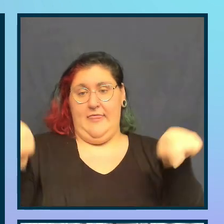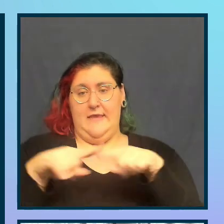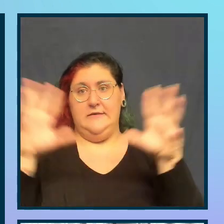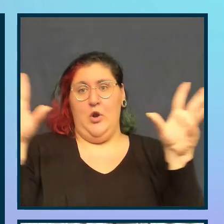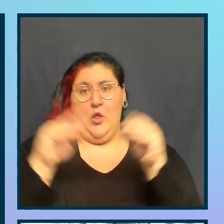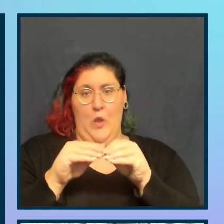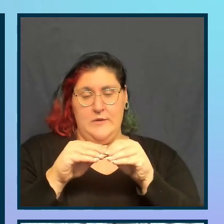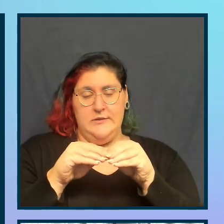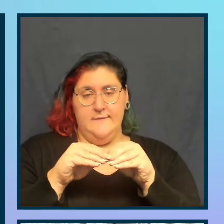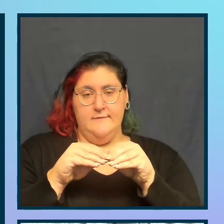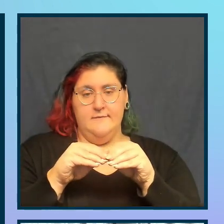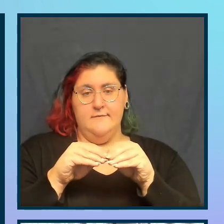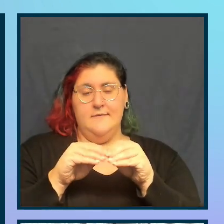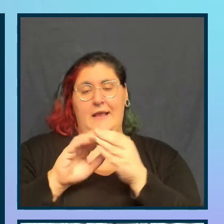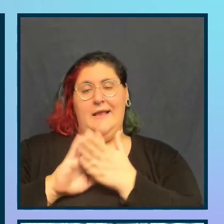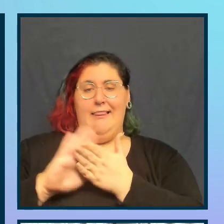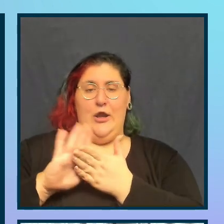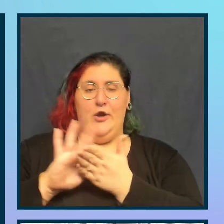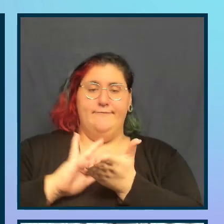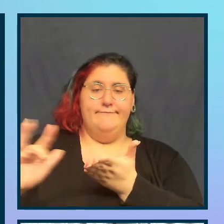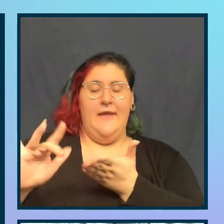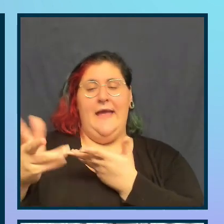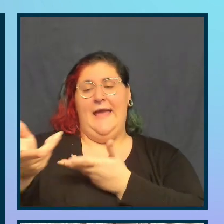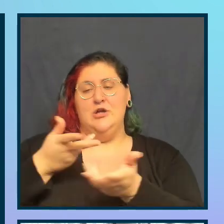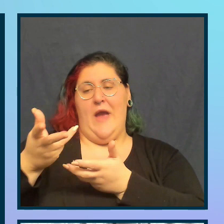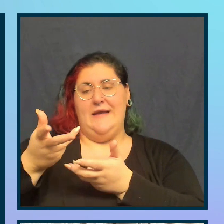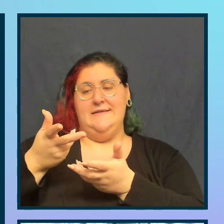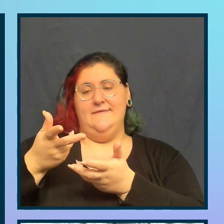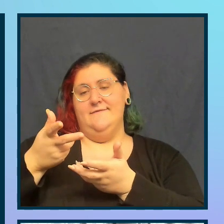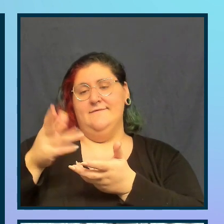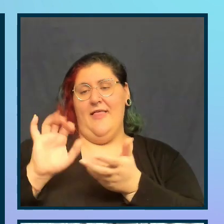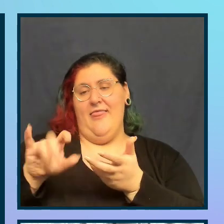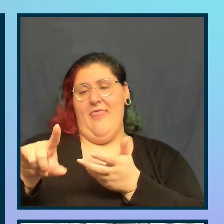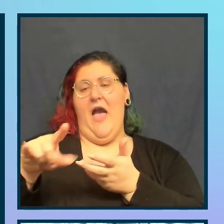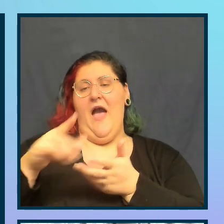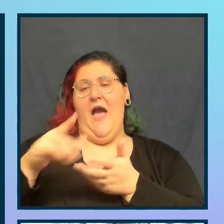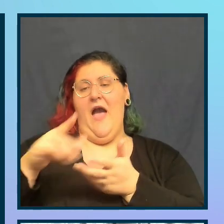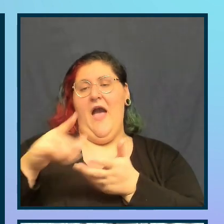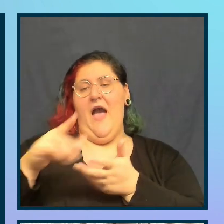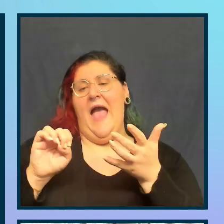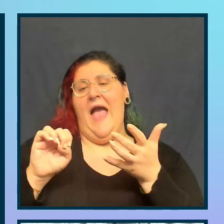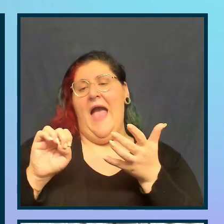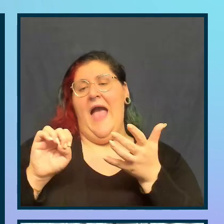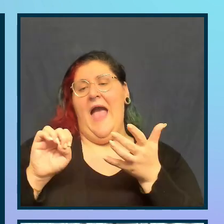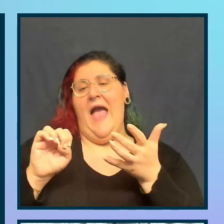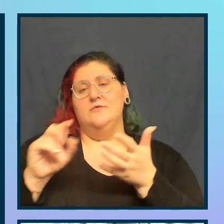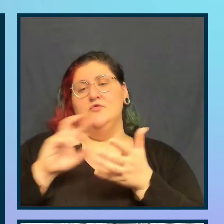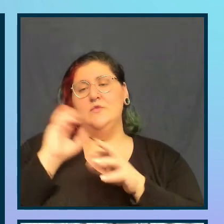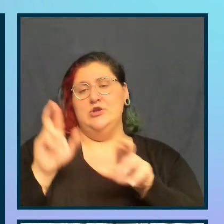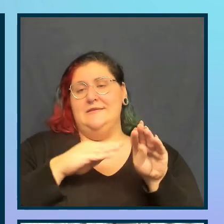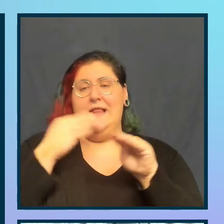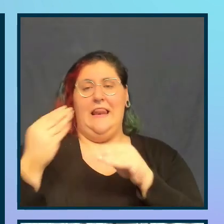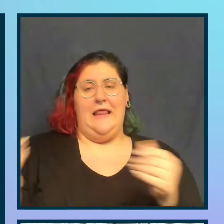clear out the interactive element results. It's going to pop up a modal. I'm going to say clear results. Now I want to start new